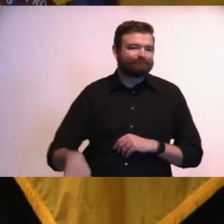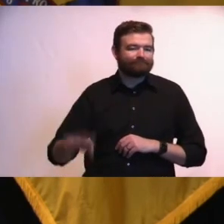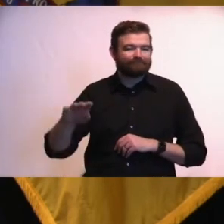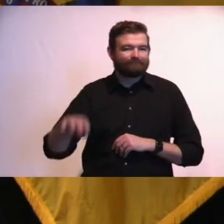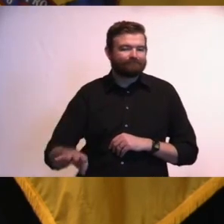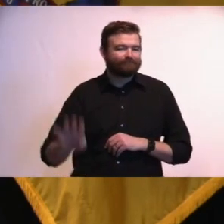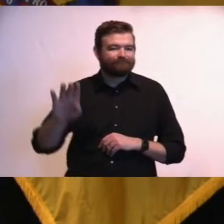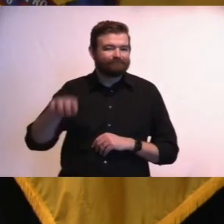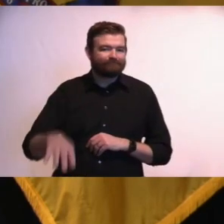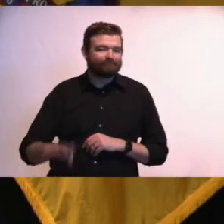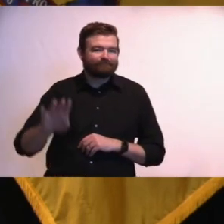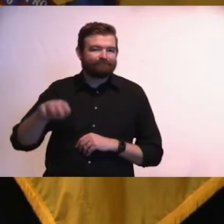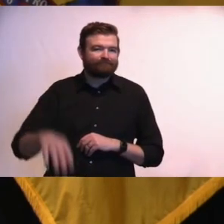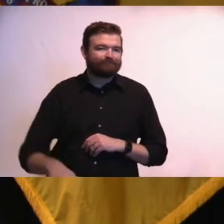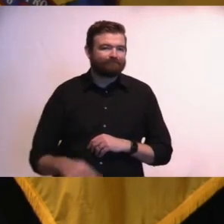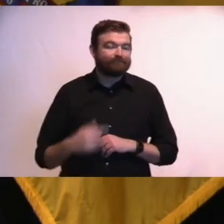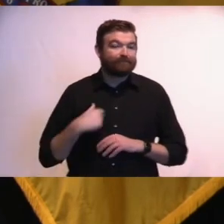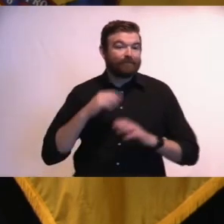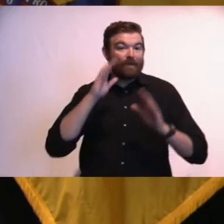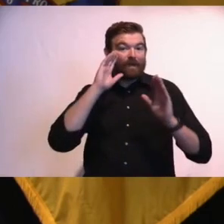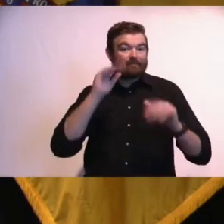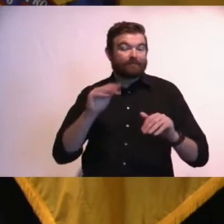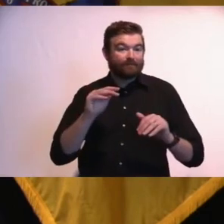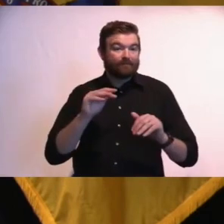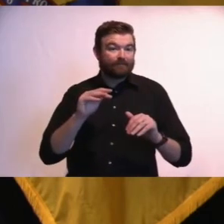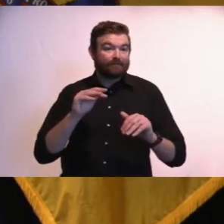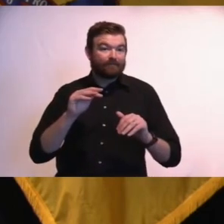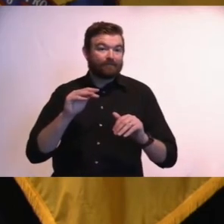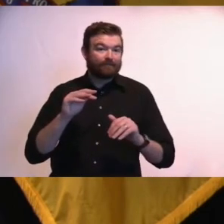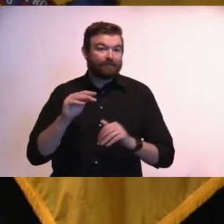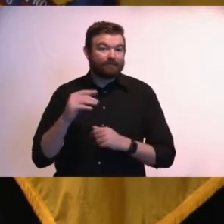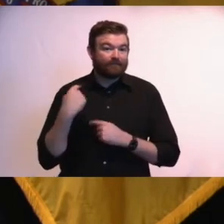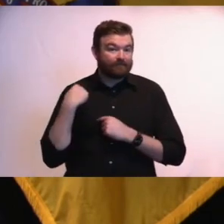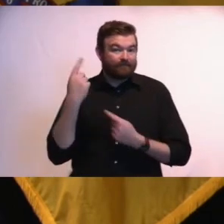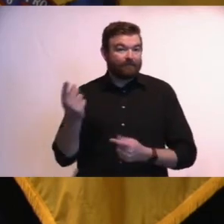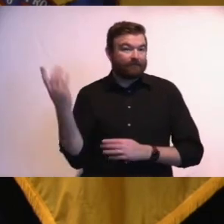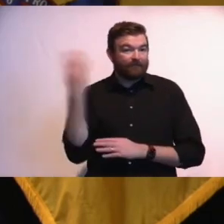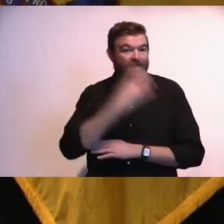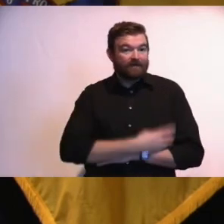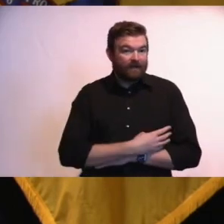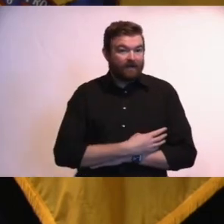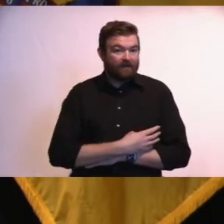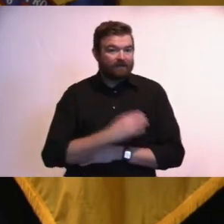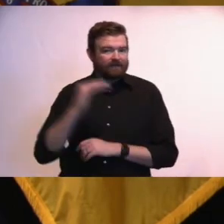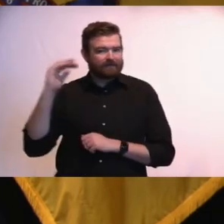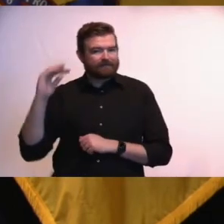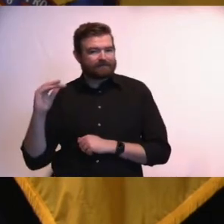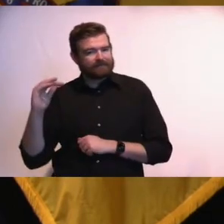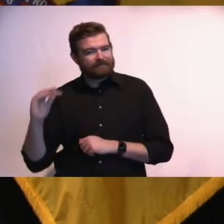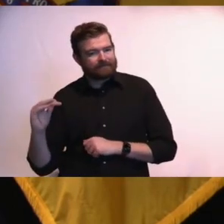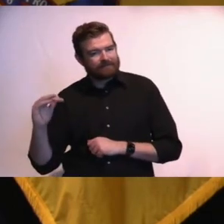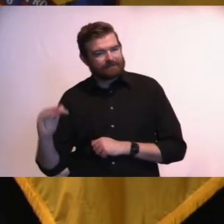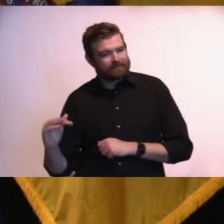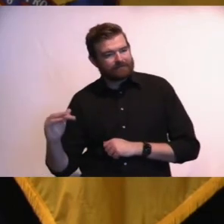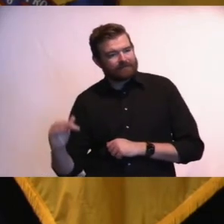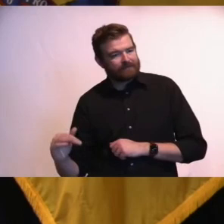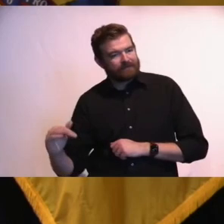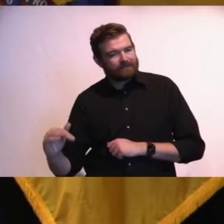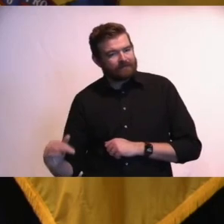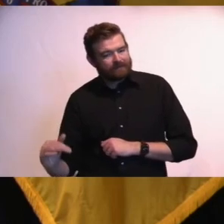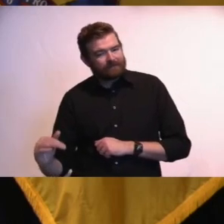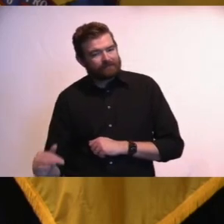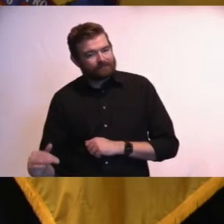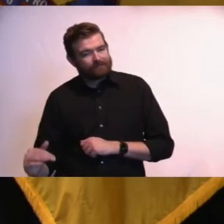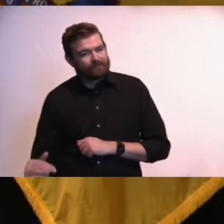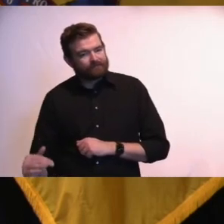today. I hope that those last 4 days are starting. The rate of transmission, as Judy said, has started to inch